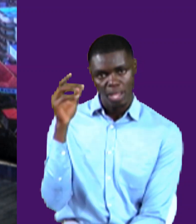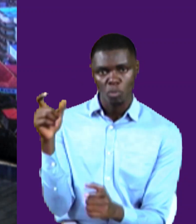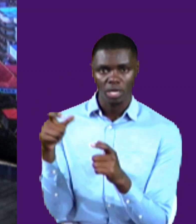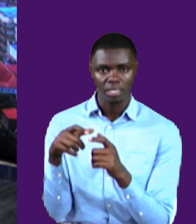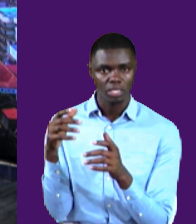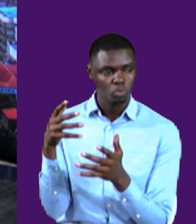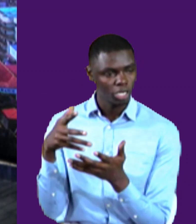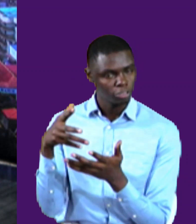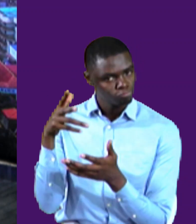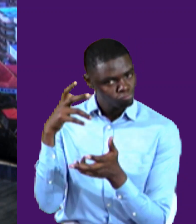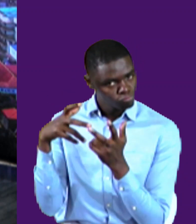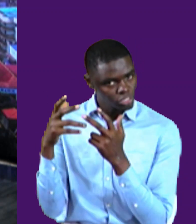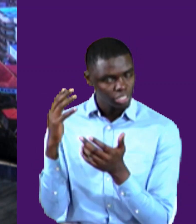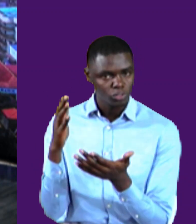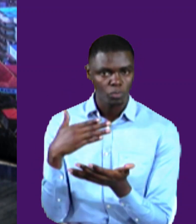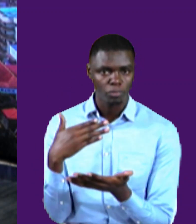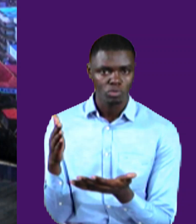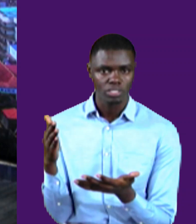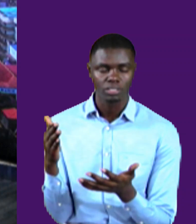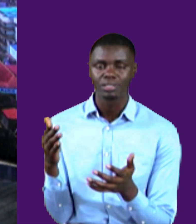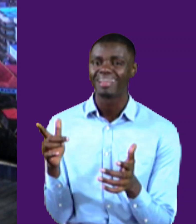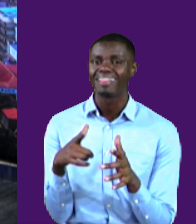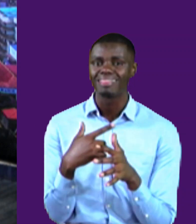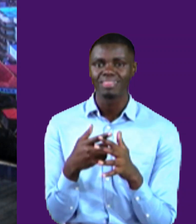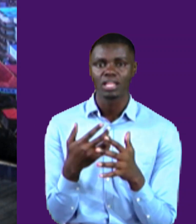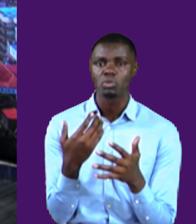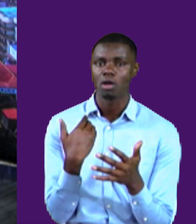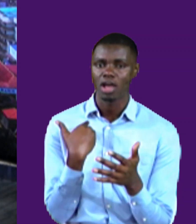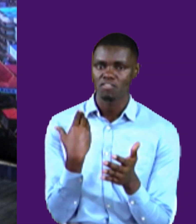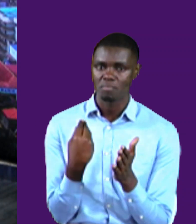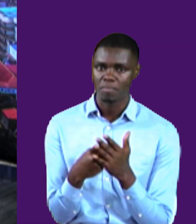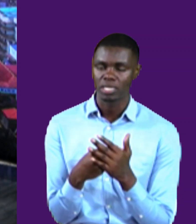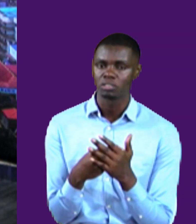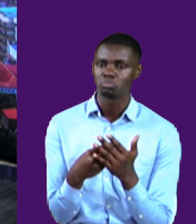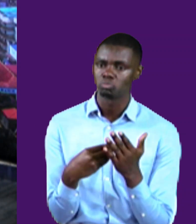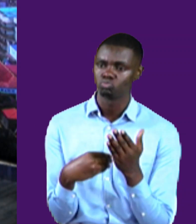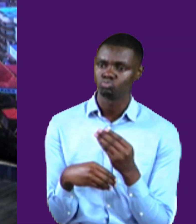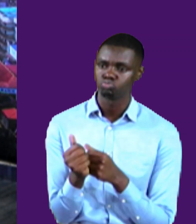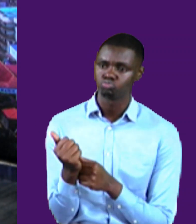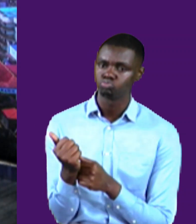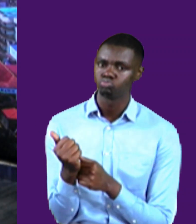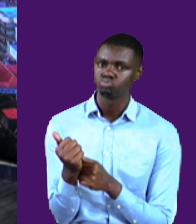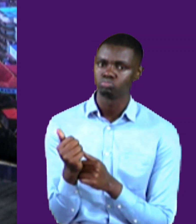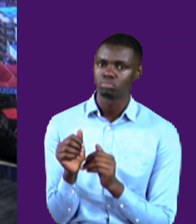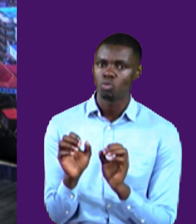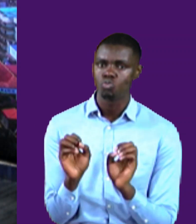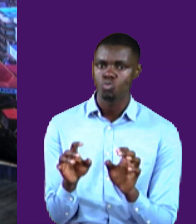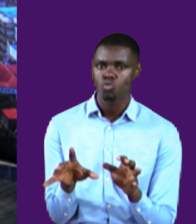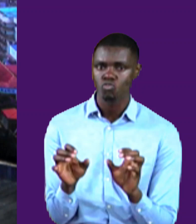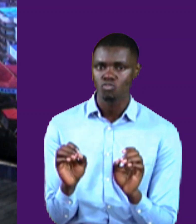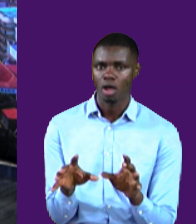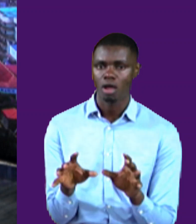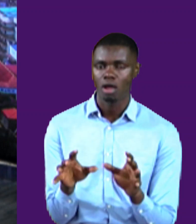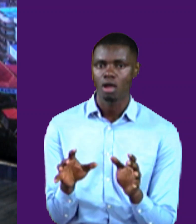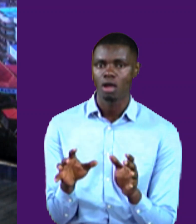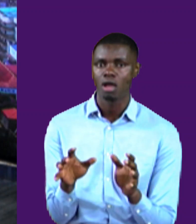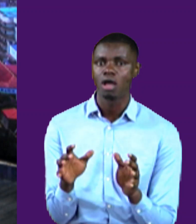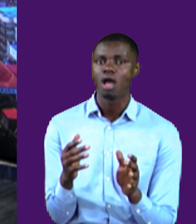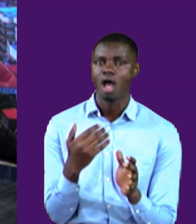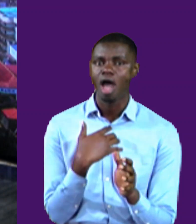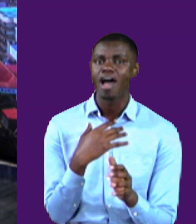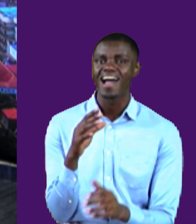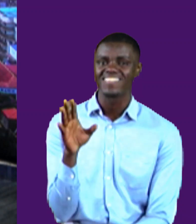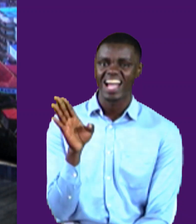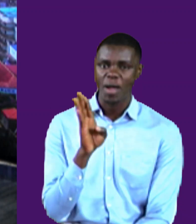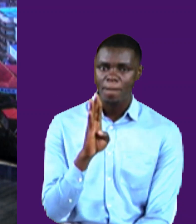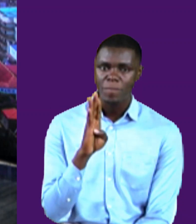Then you got some cash and you managed to purchase a woofer that has